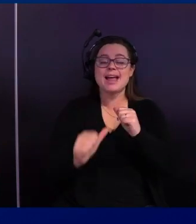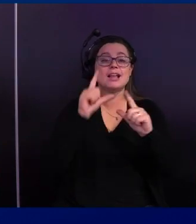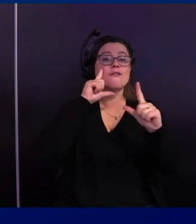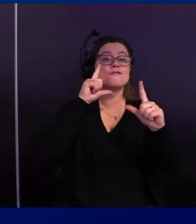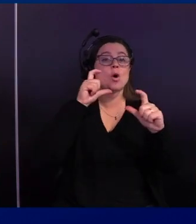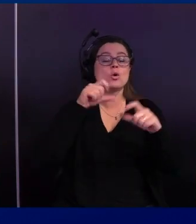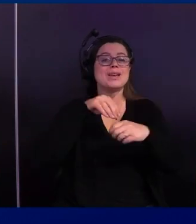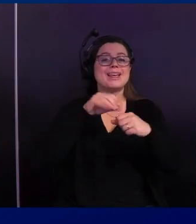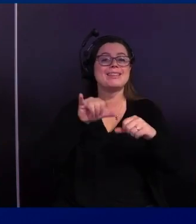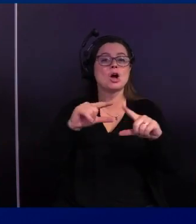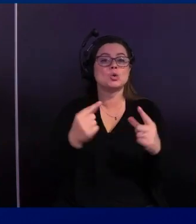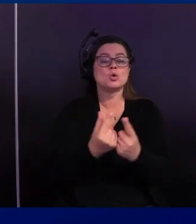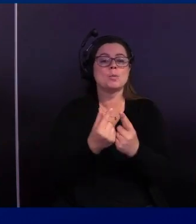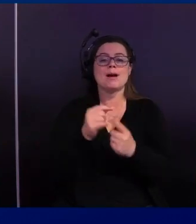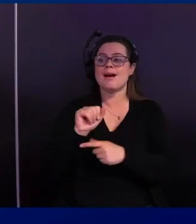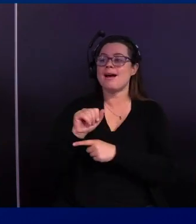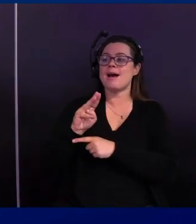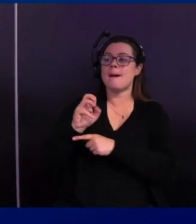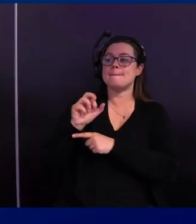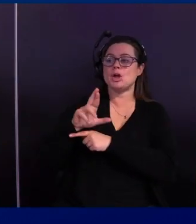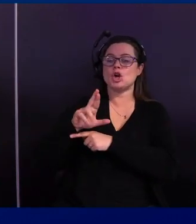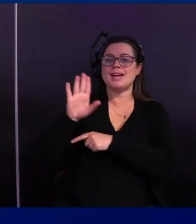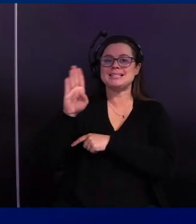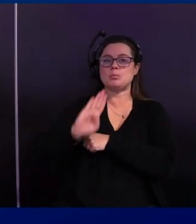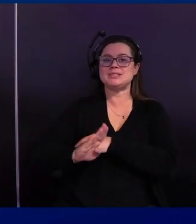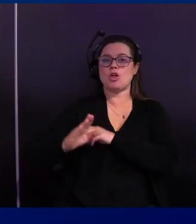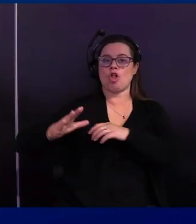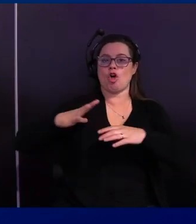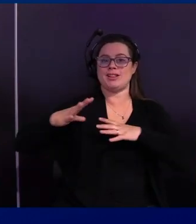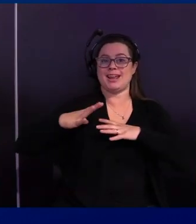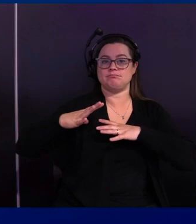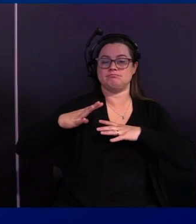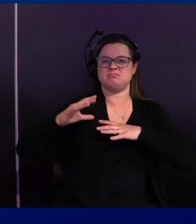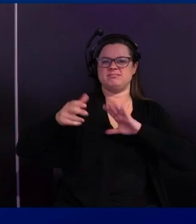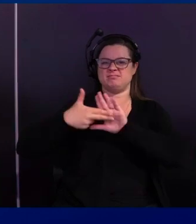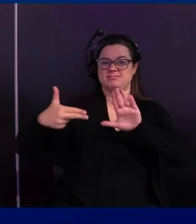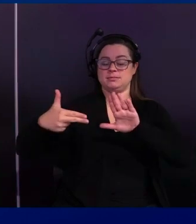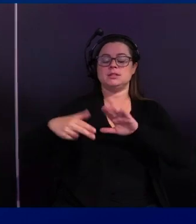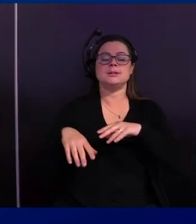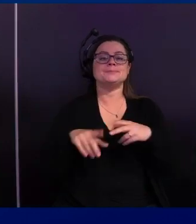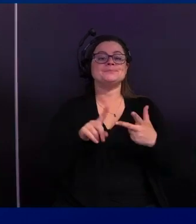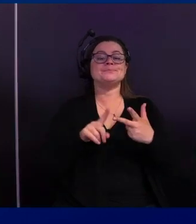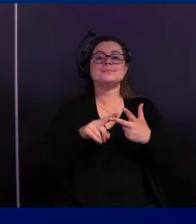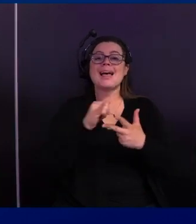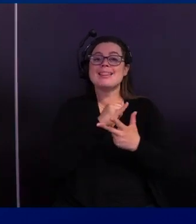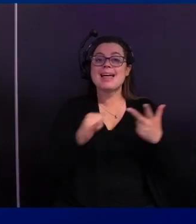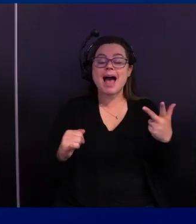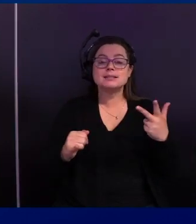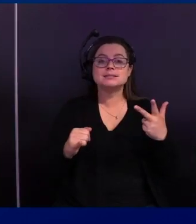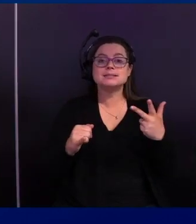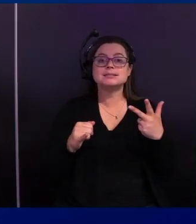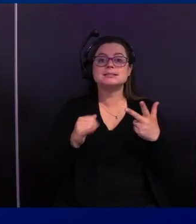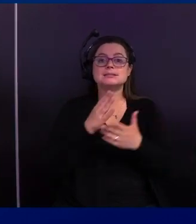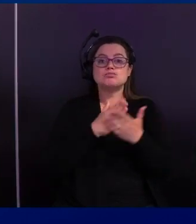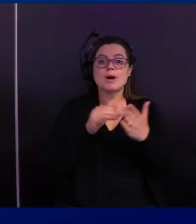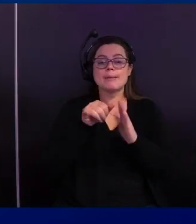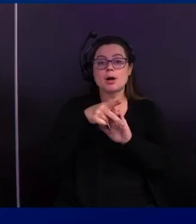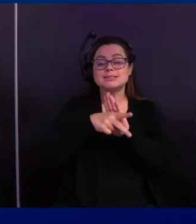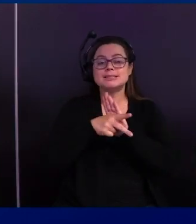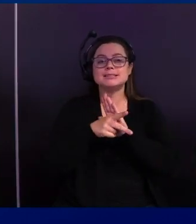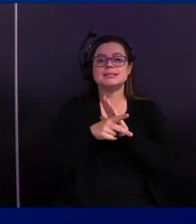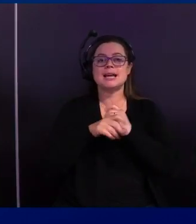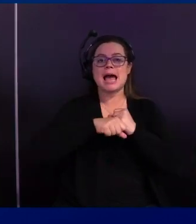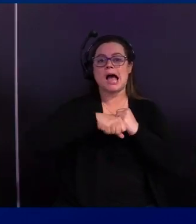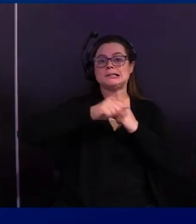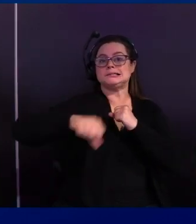in the group Amir's Brazil holiday. And then the last part of the policy is an extended